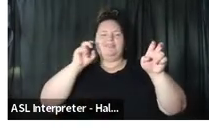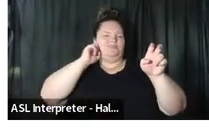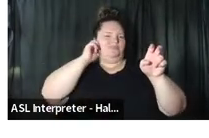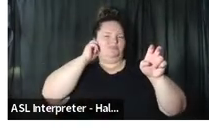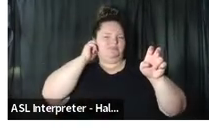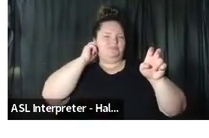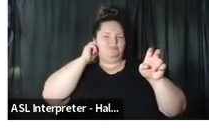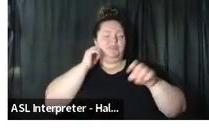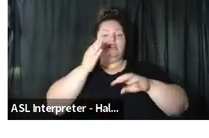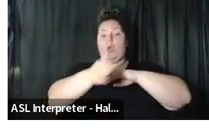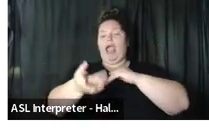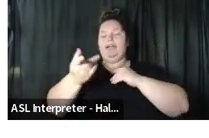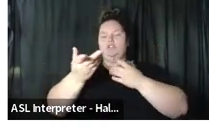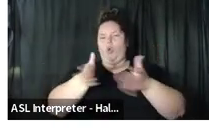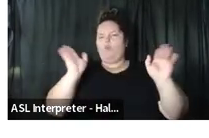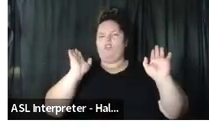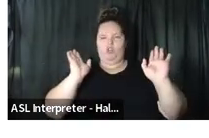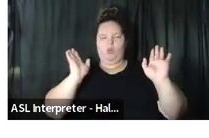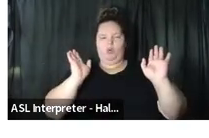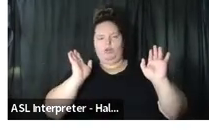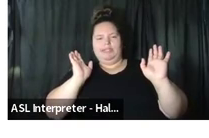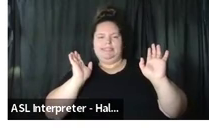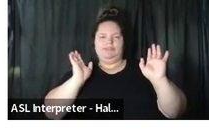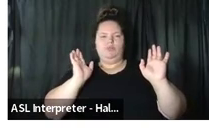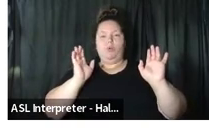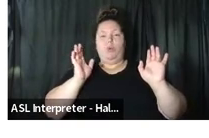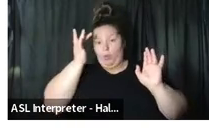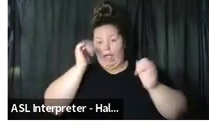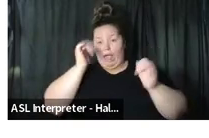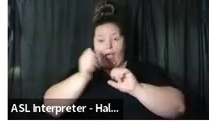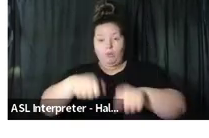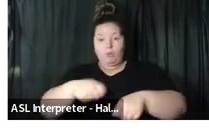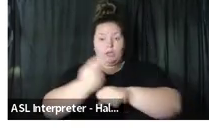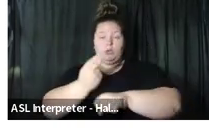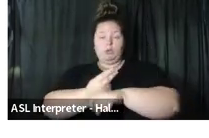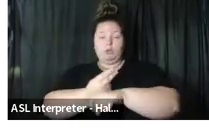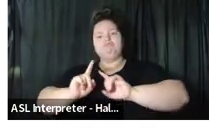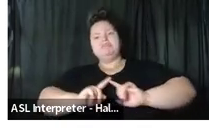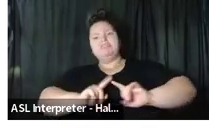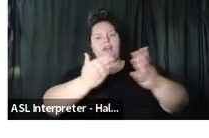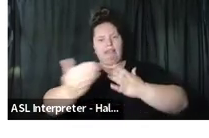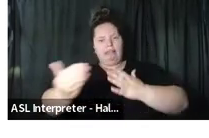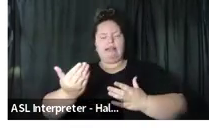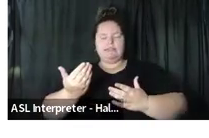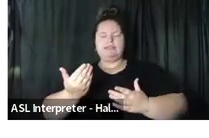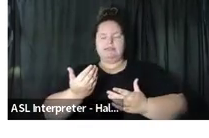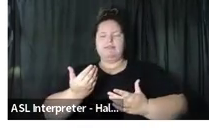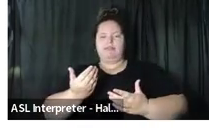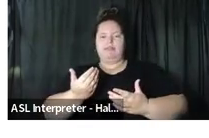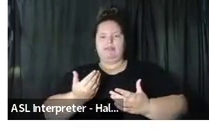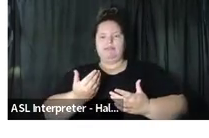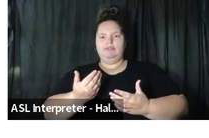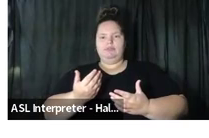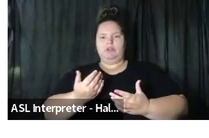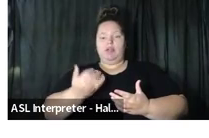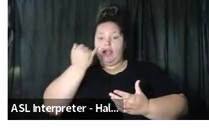After just overviewing like what you can utilize the different items that we talk about, and if there's something throughout this